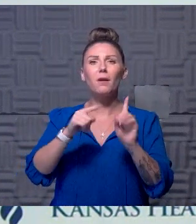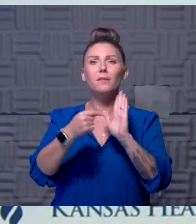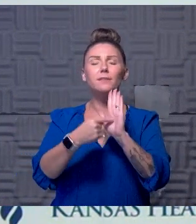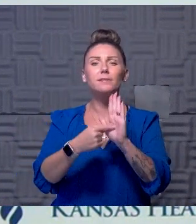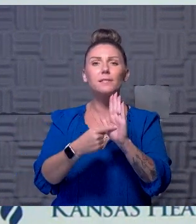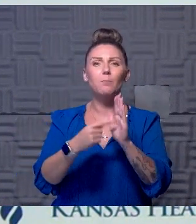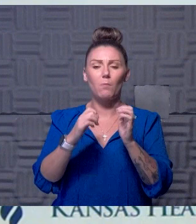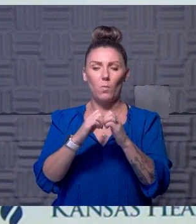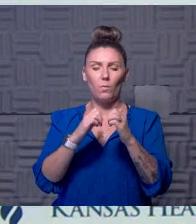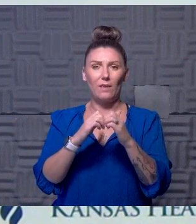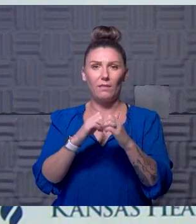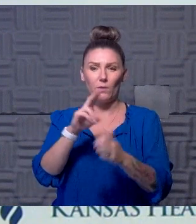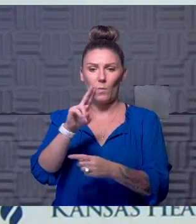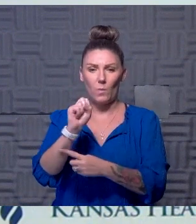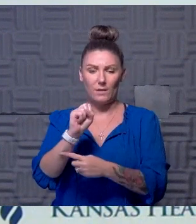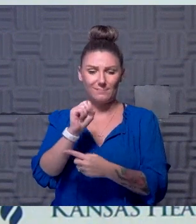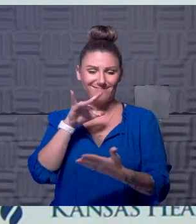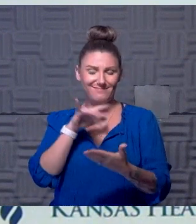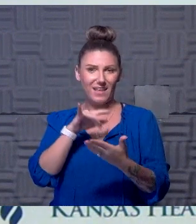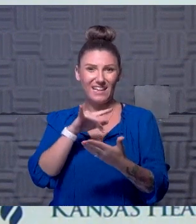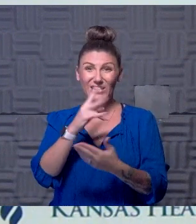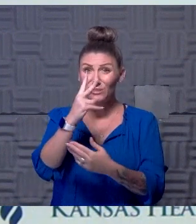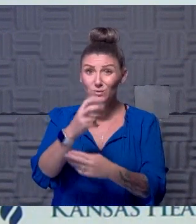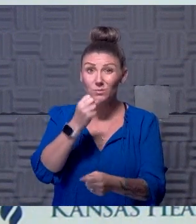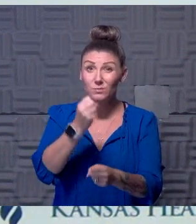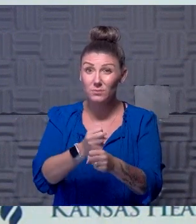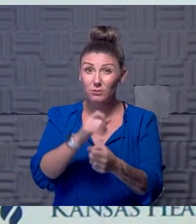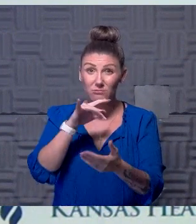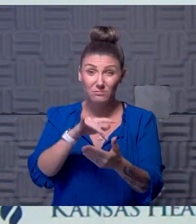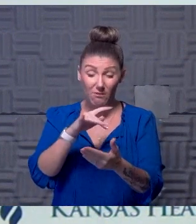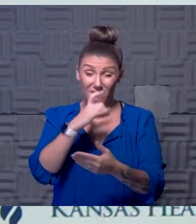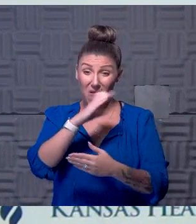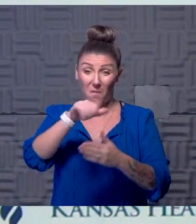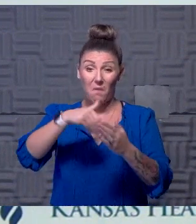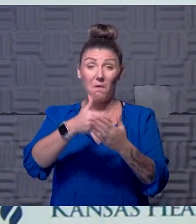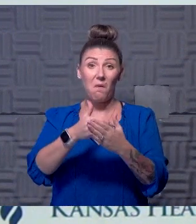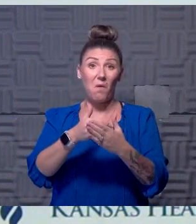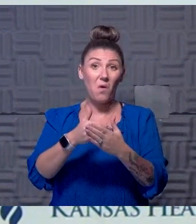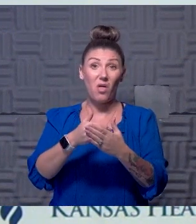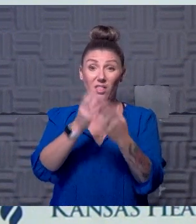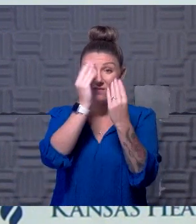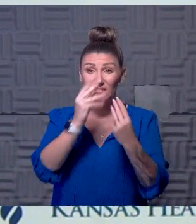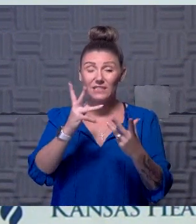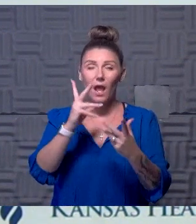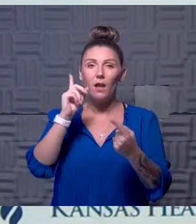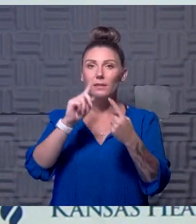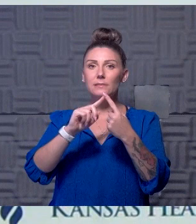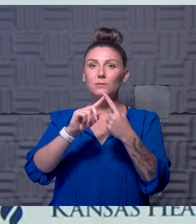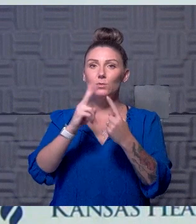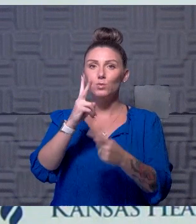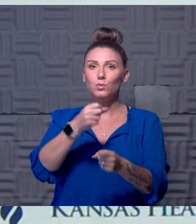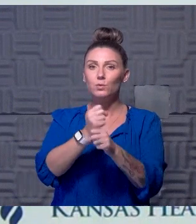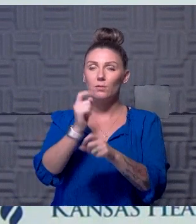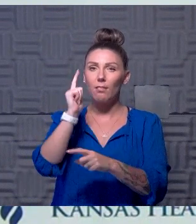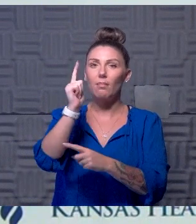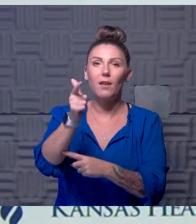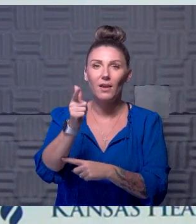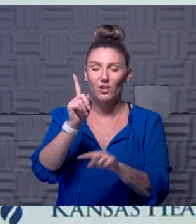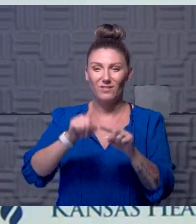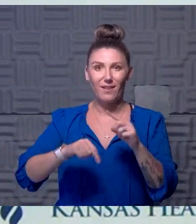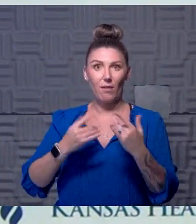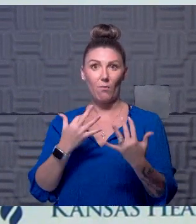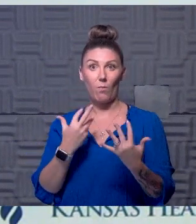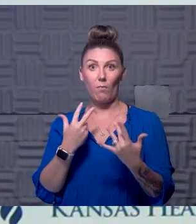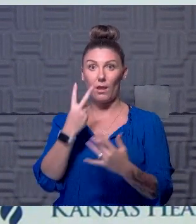our study, it's a 2-year study. We won't have all the data that we need until 2 years out. We can't wait 2 years